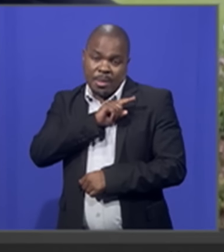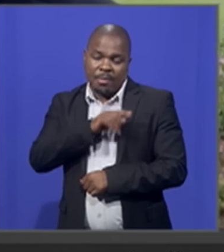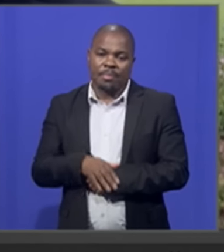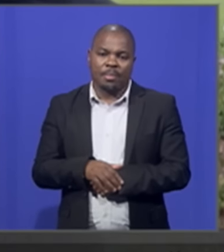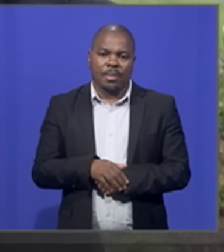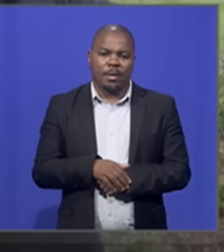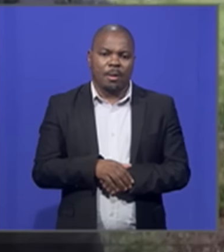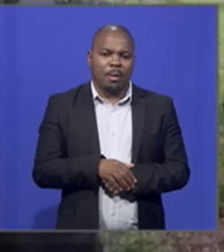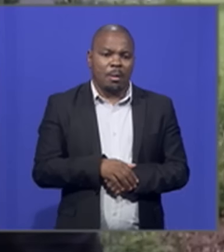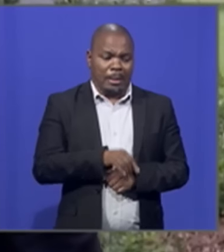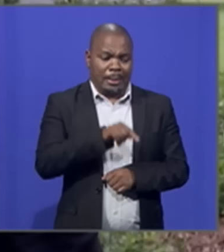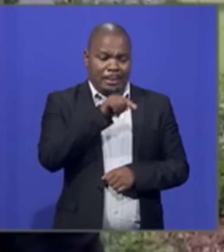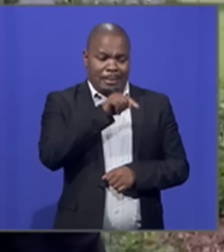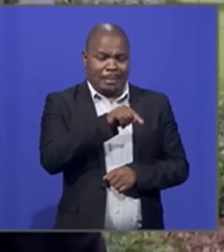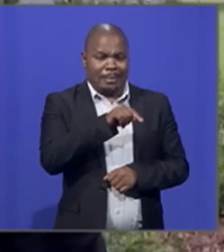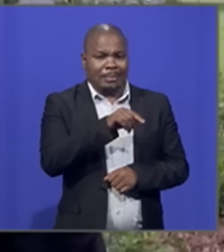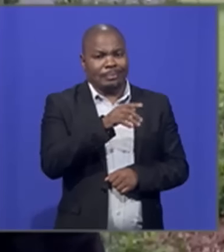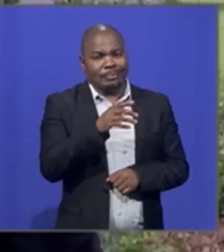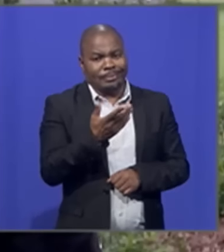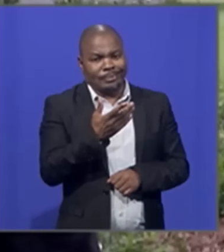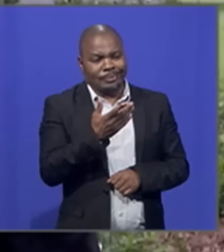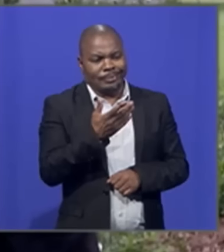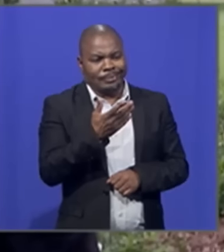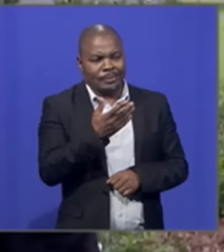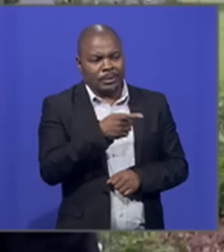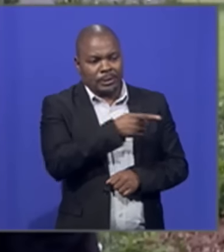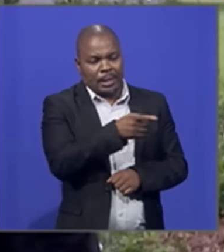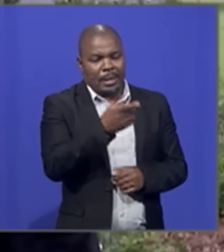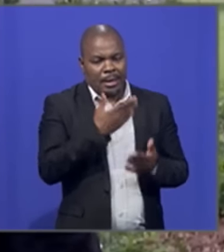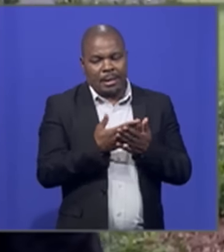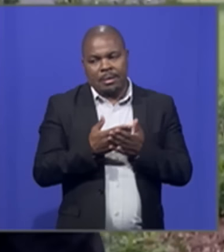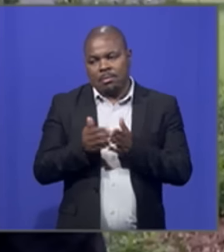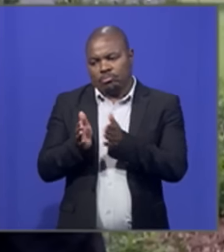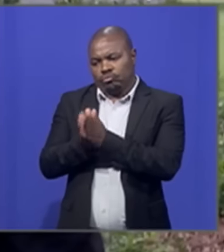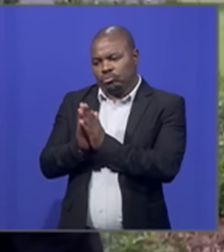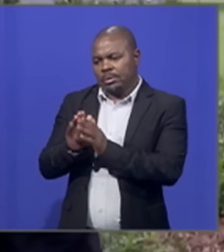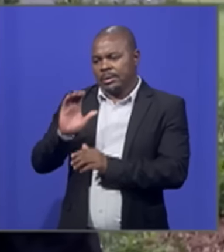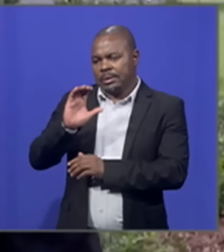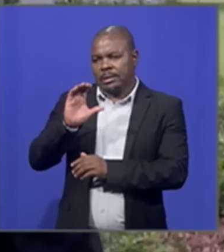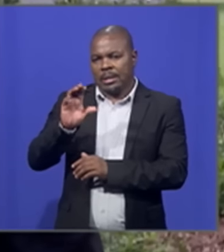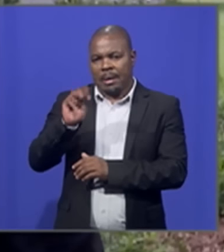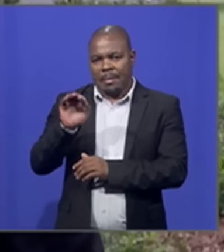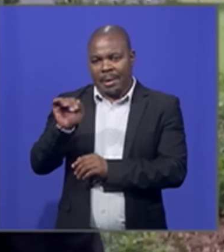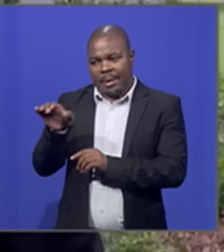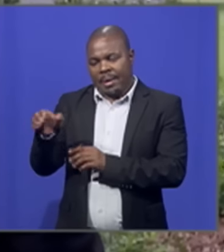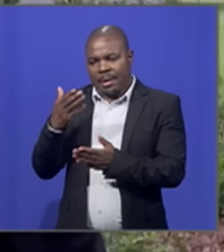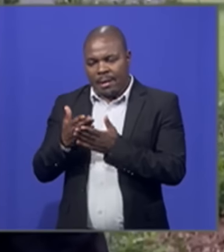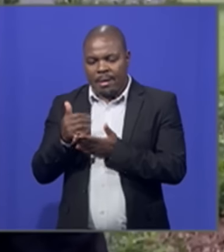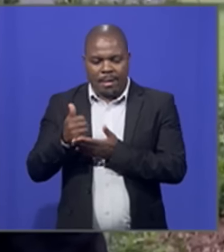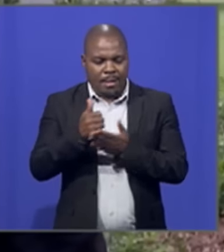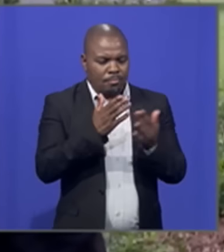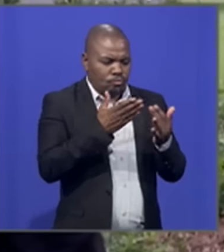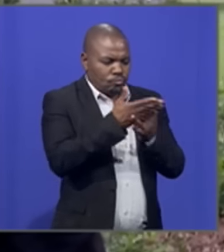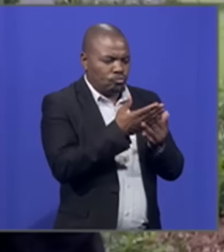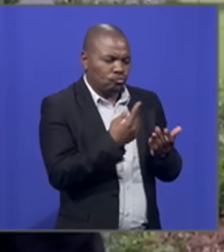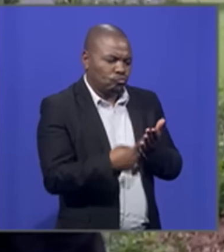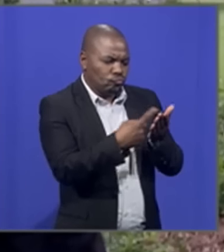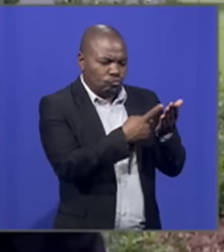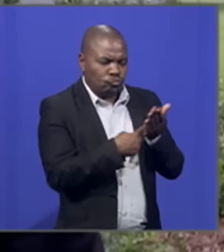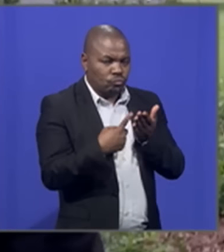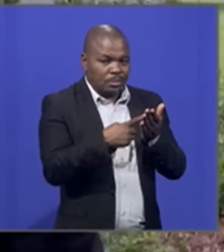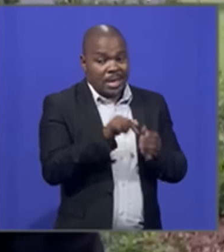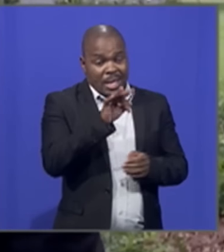tiro e itle go nna gore ke tiro e leng gore ba ka kopa CCMA gore ba ba thuse go buisana. So ha ile gore ba